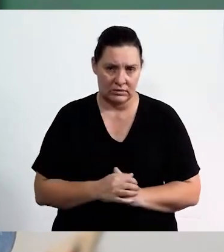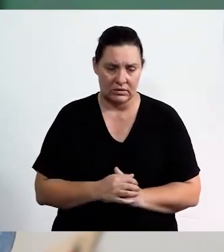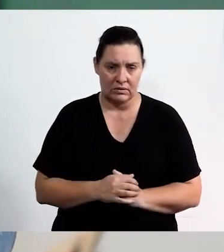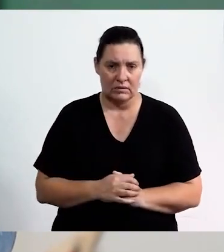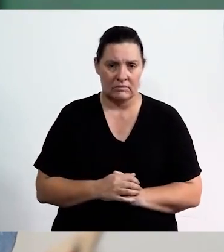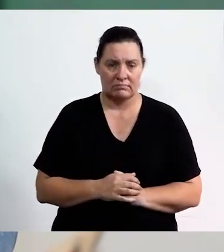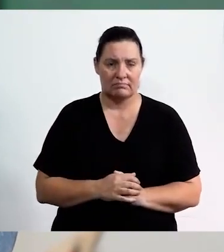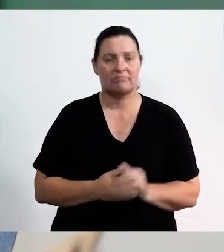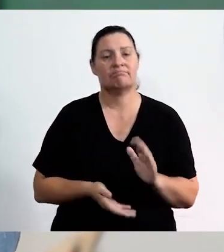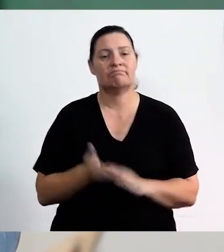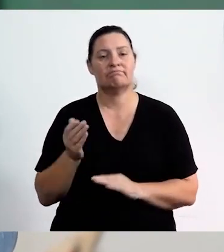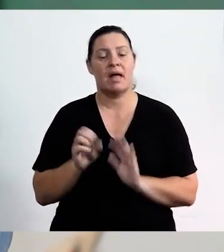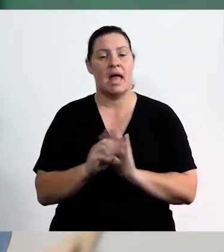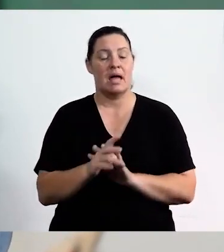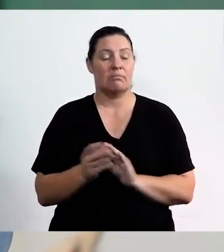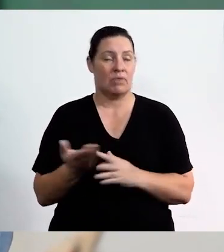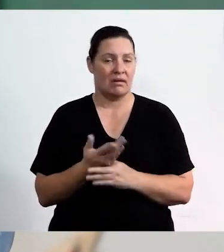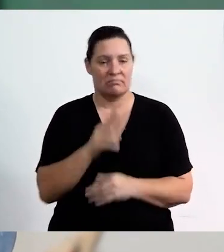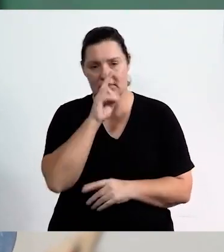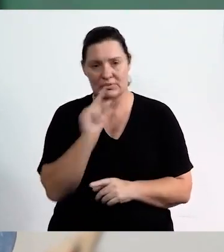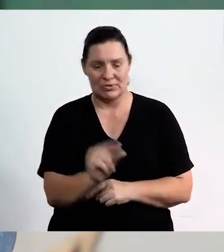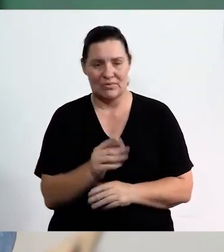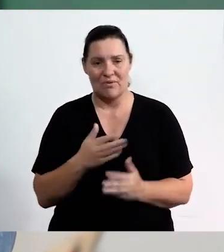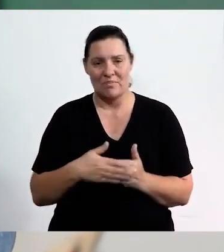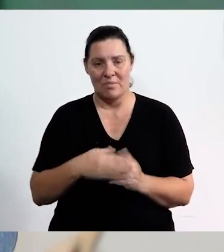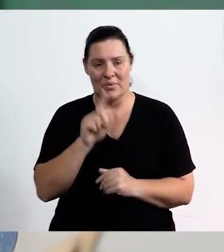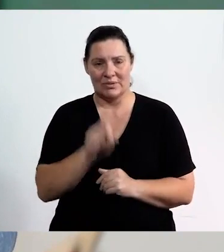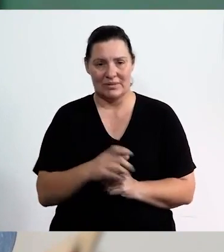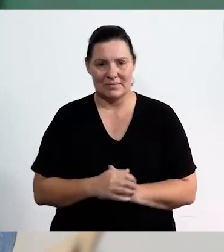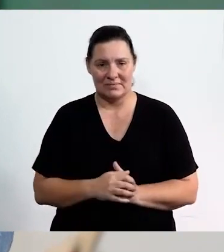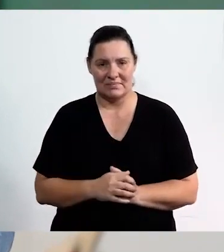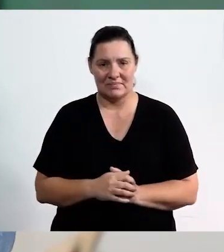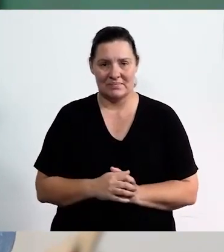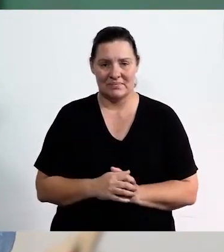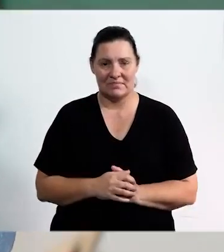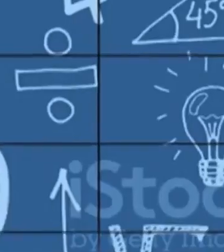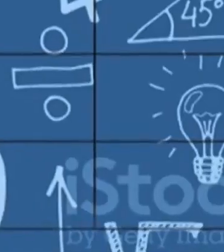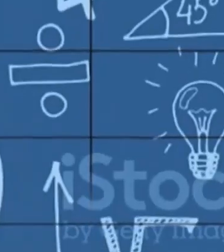questions. Let's quickly go to an ad break, and then we'll see you just now for more questions.